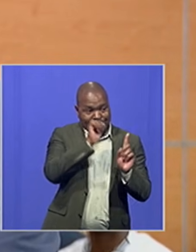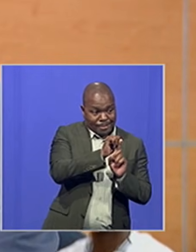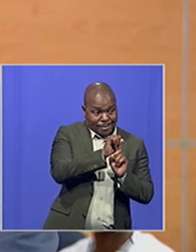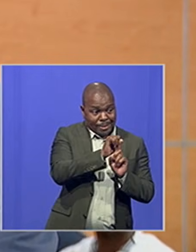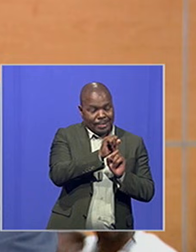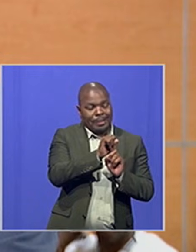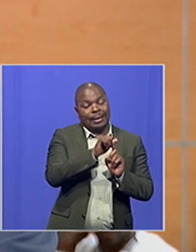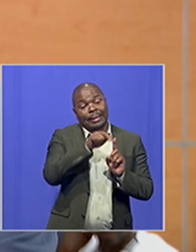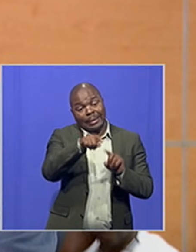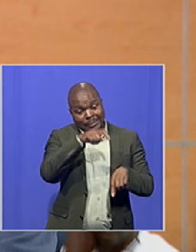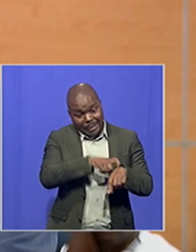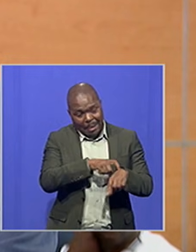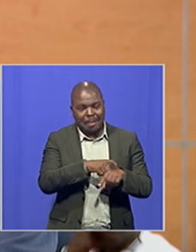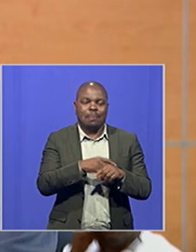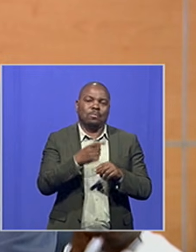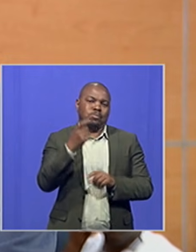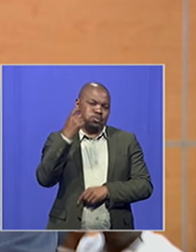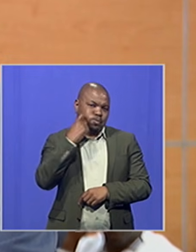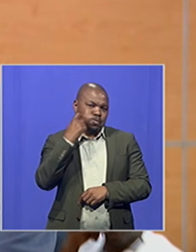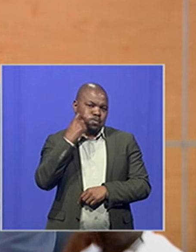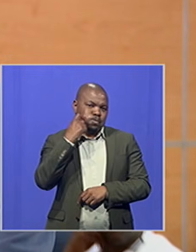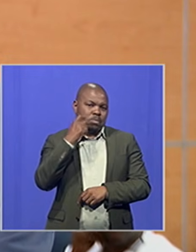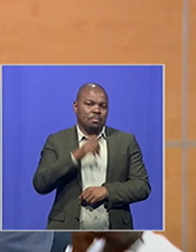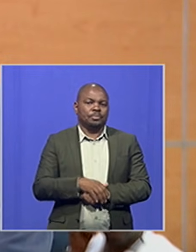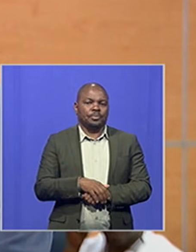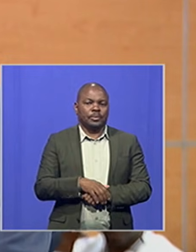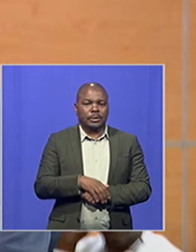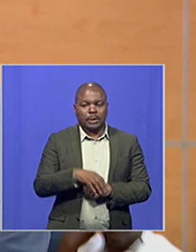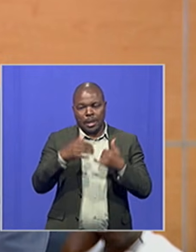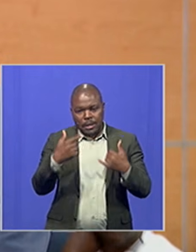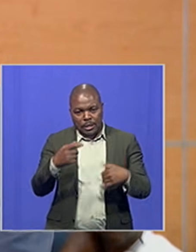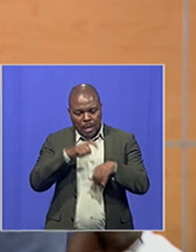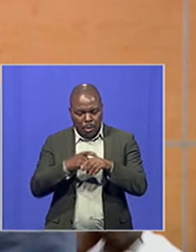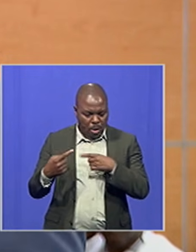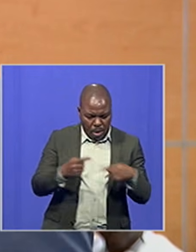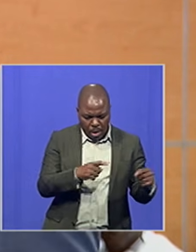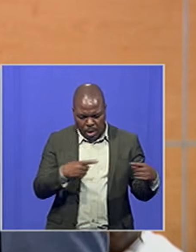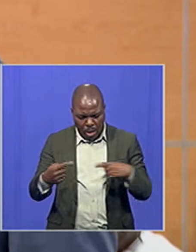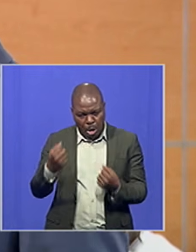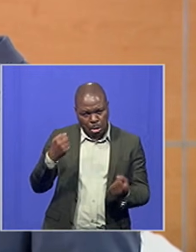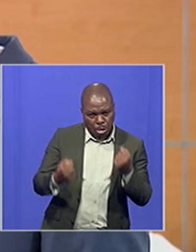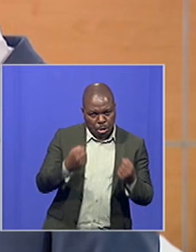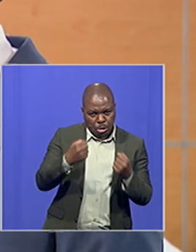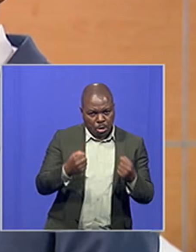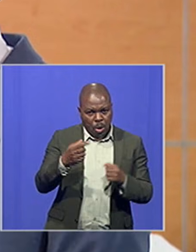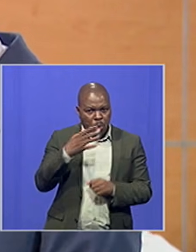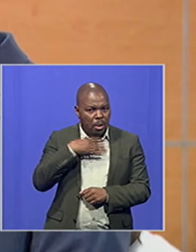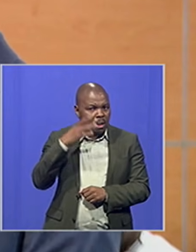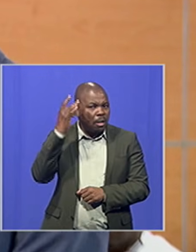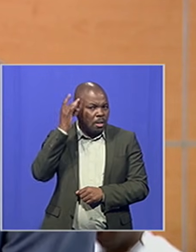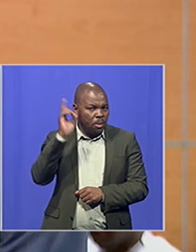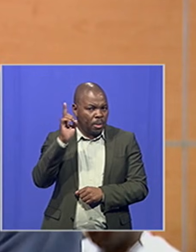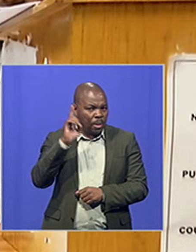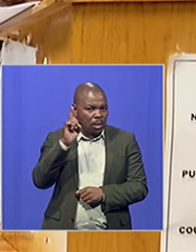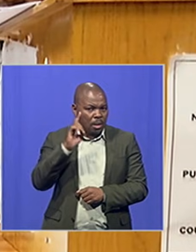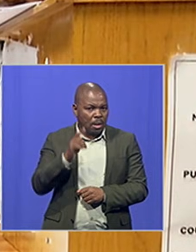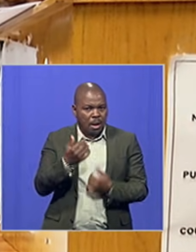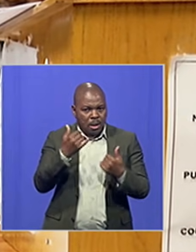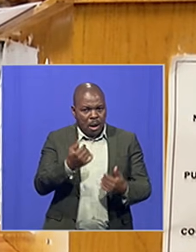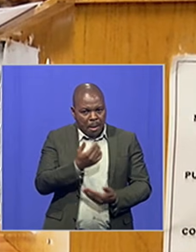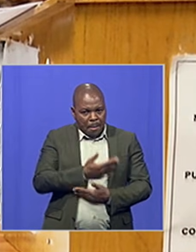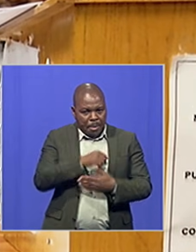at that time. And during cross-examination, it was brought before this honorable court that there's a minor child who is